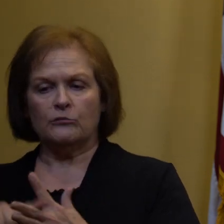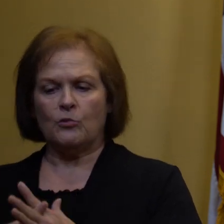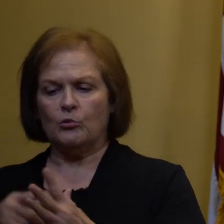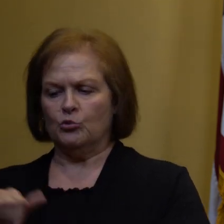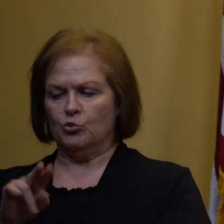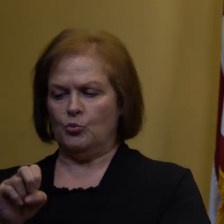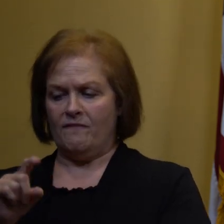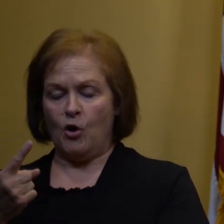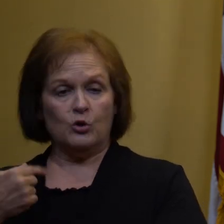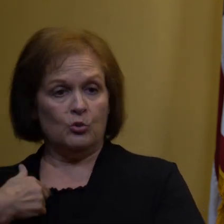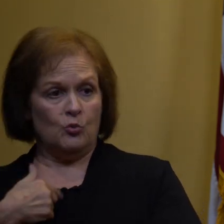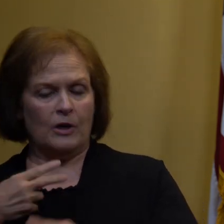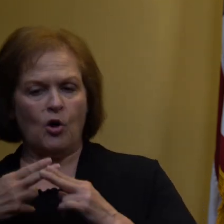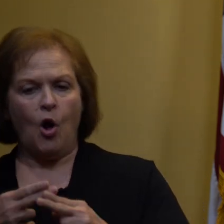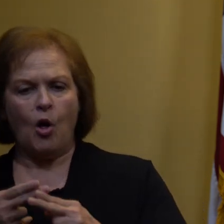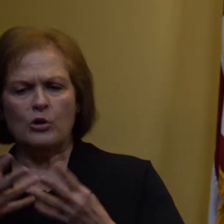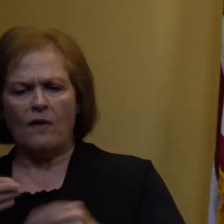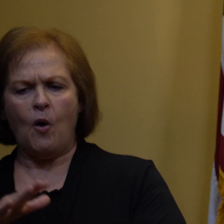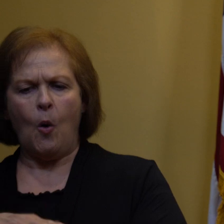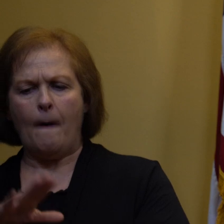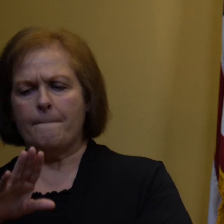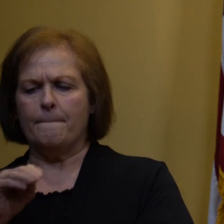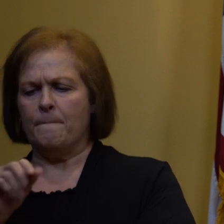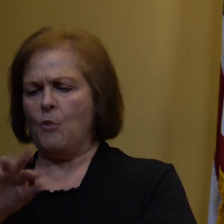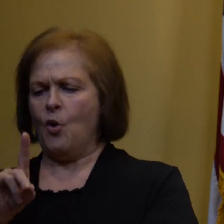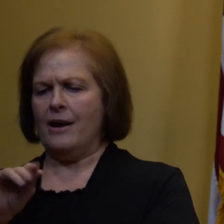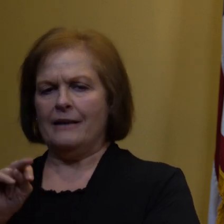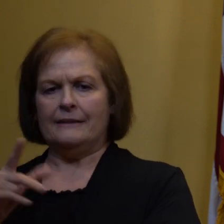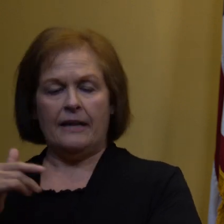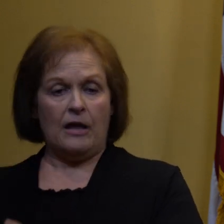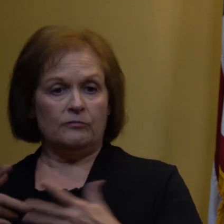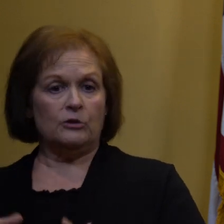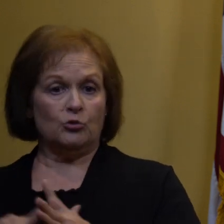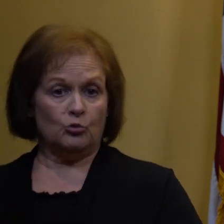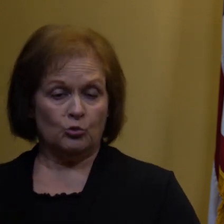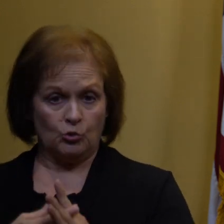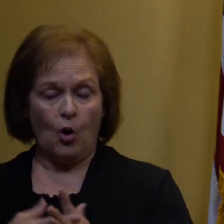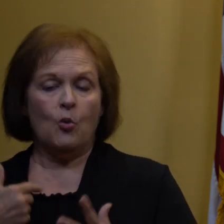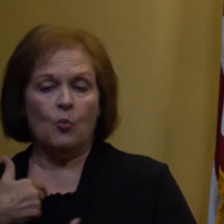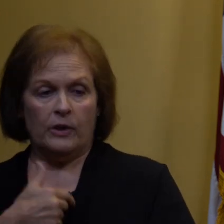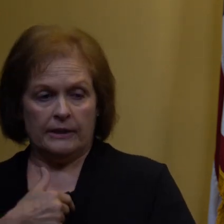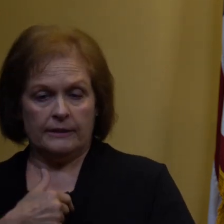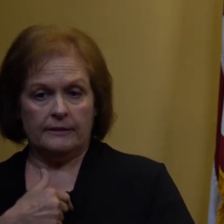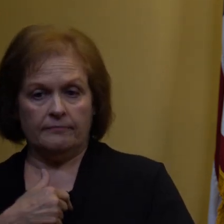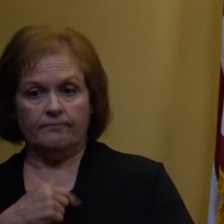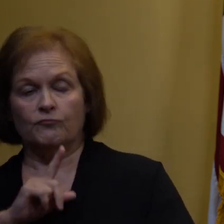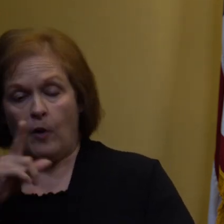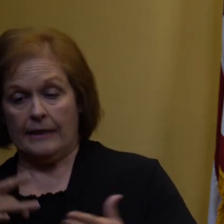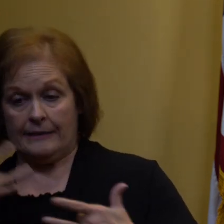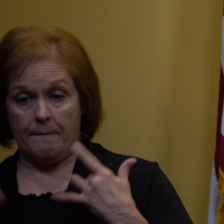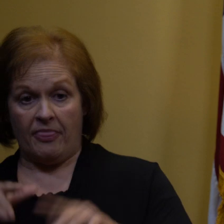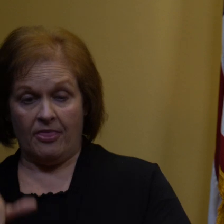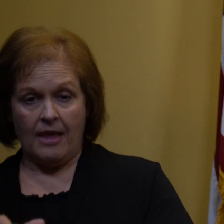1st. We called it a soft onboarding. They hit the ground running. And we are really not only excited